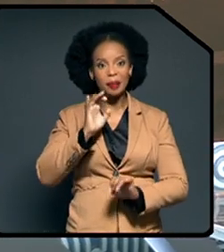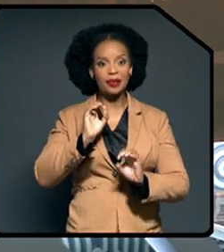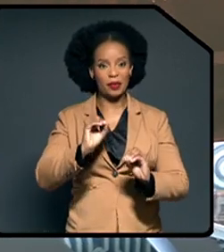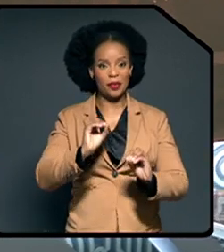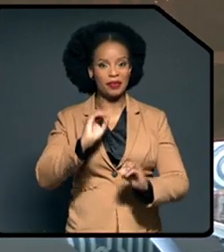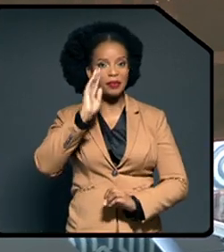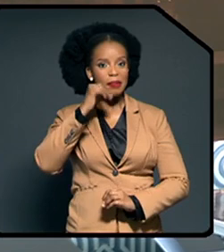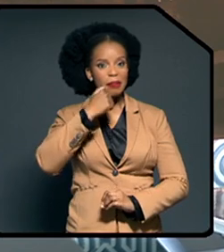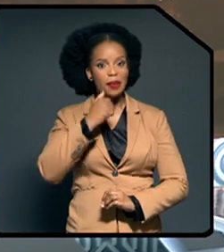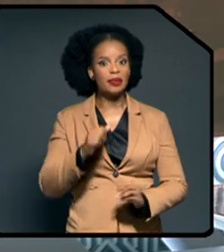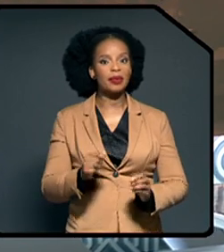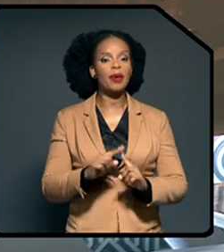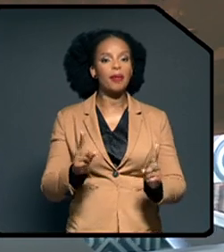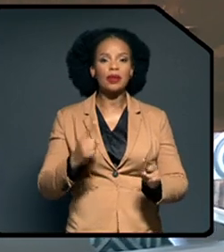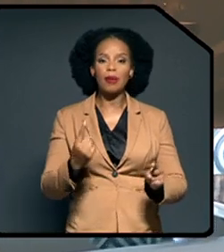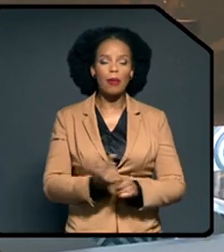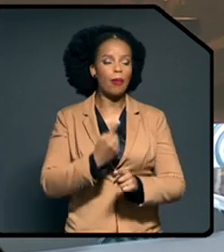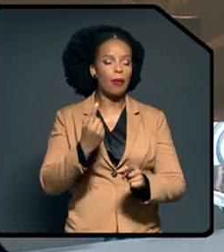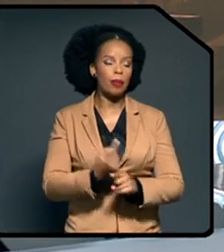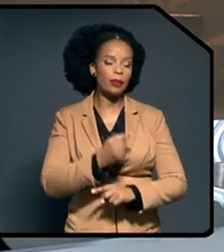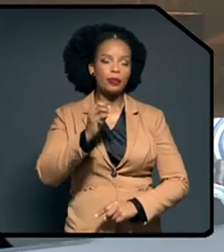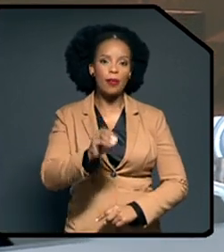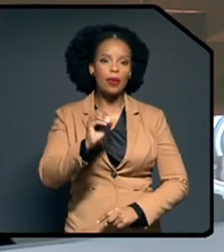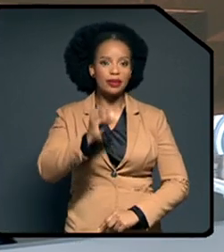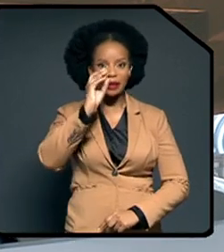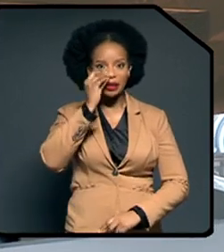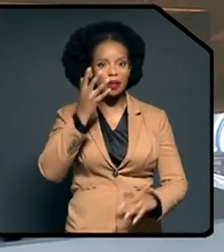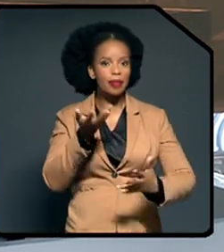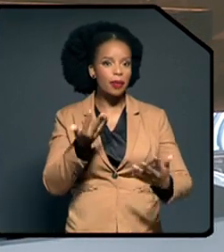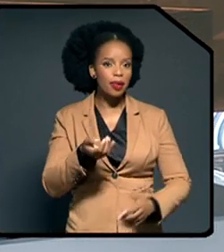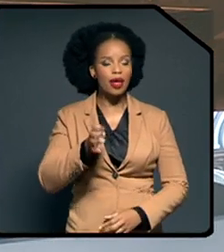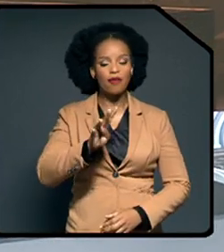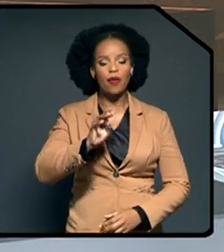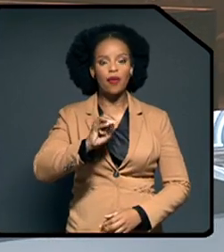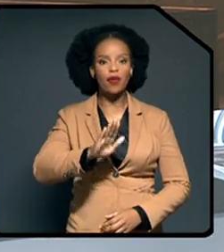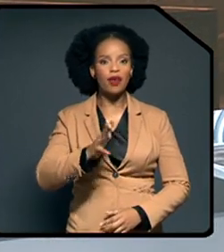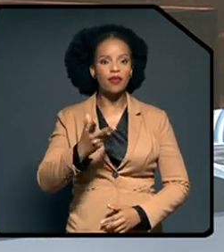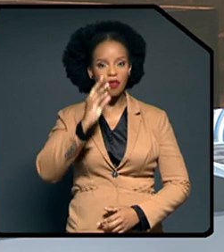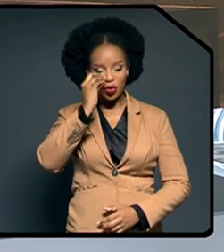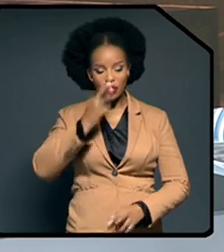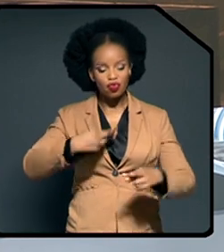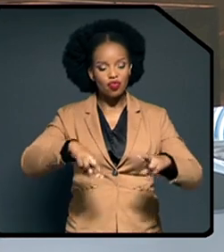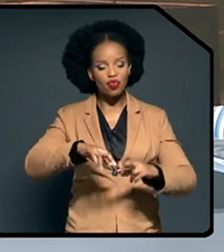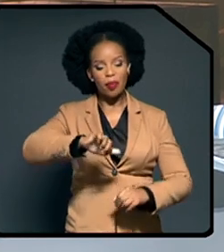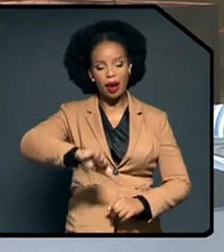lwesiZulu ukanti zasoloko zikwaphakwa zishushu nakwijelo lendaba iNewsroom Africa